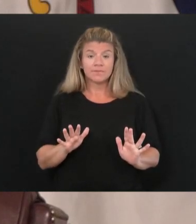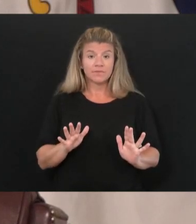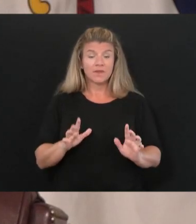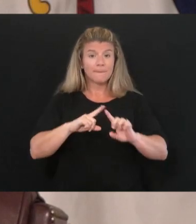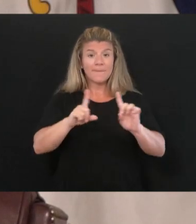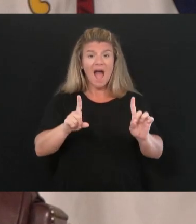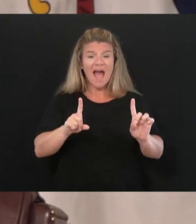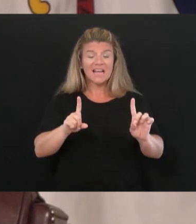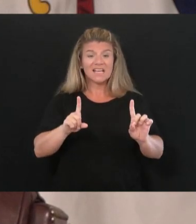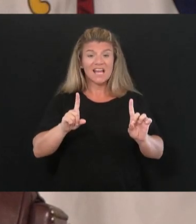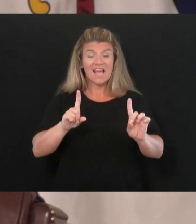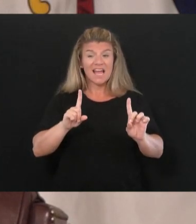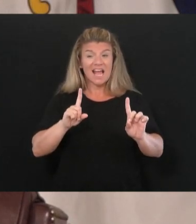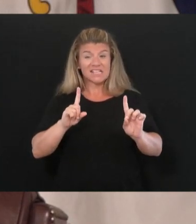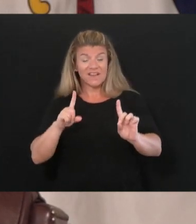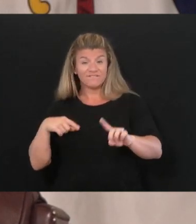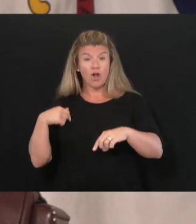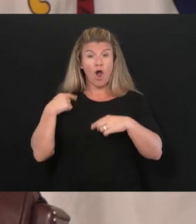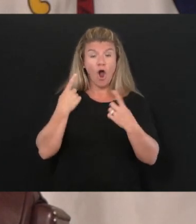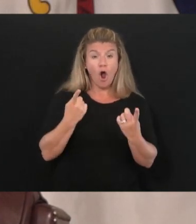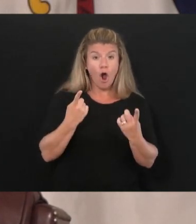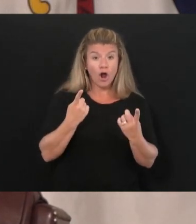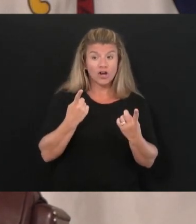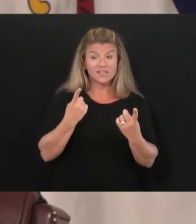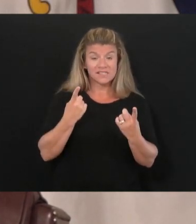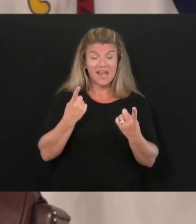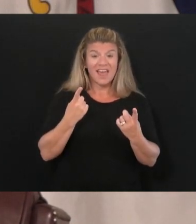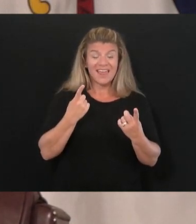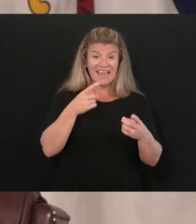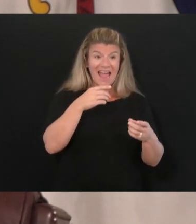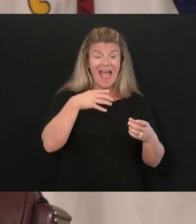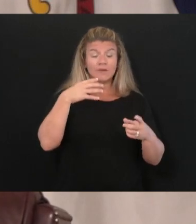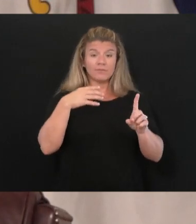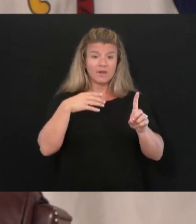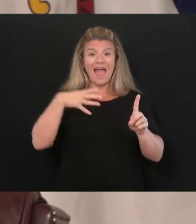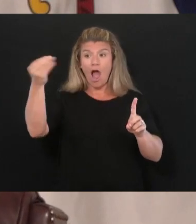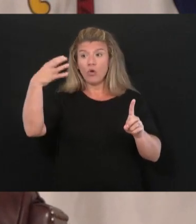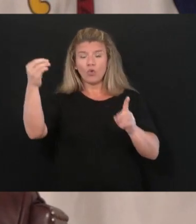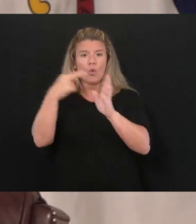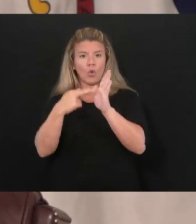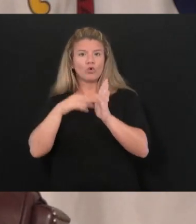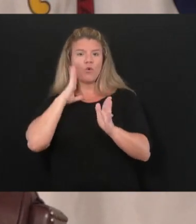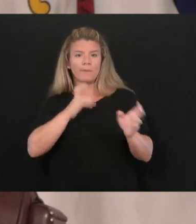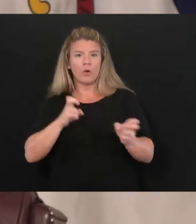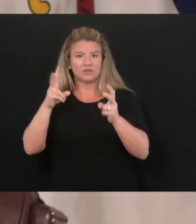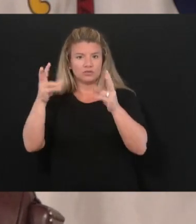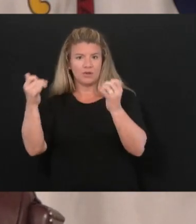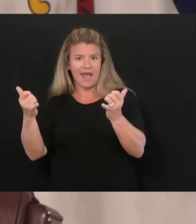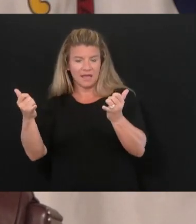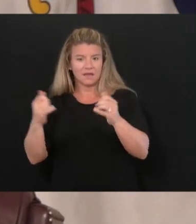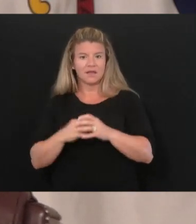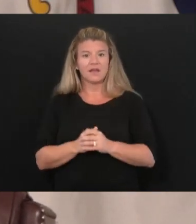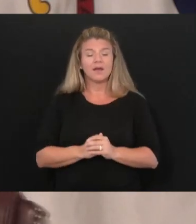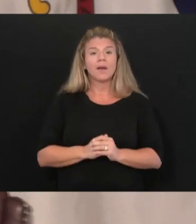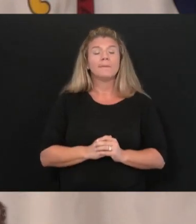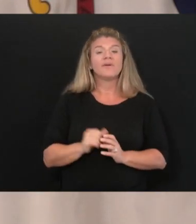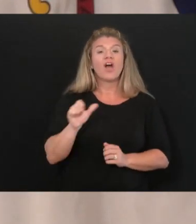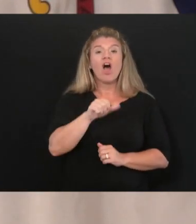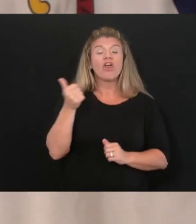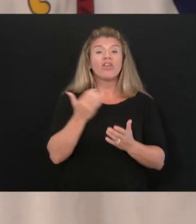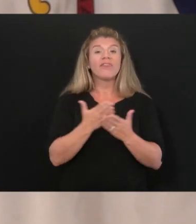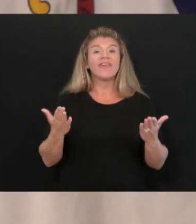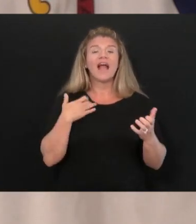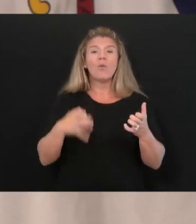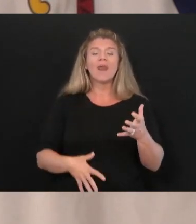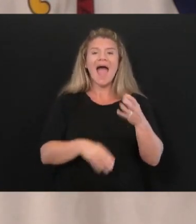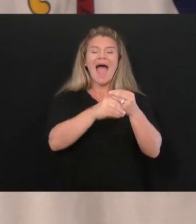But as far as all those outdoor rules will be going up today. And the other thing that I want to do is continue